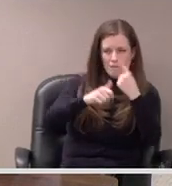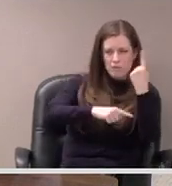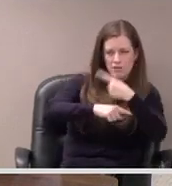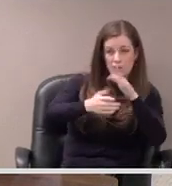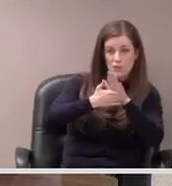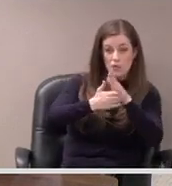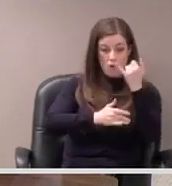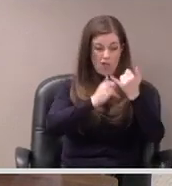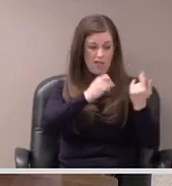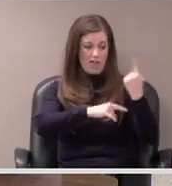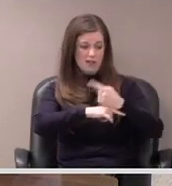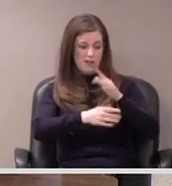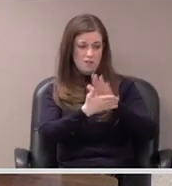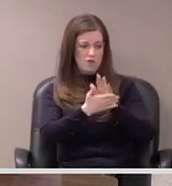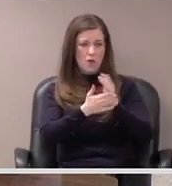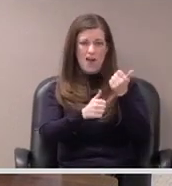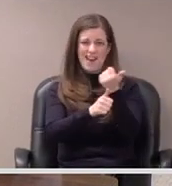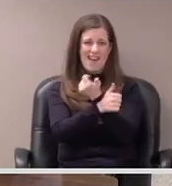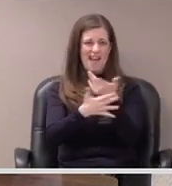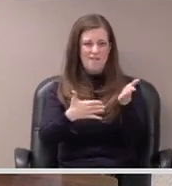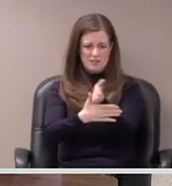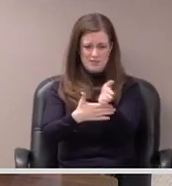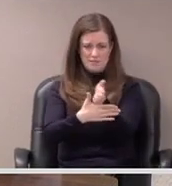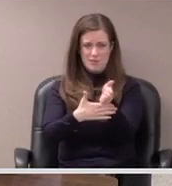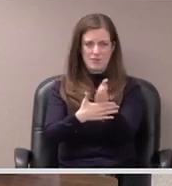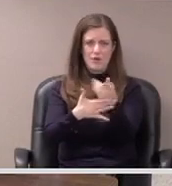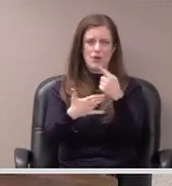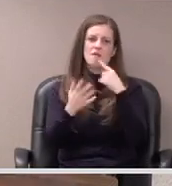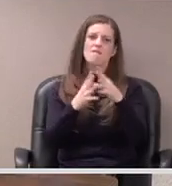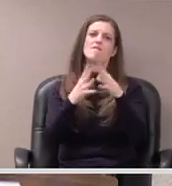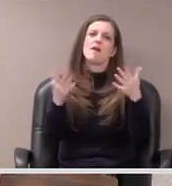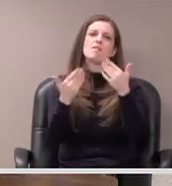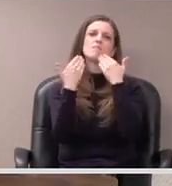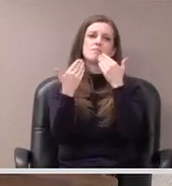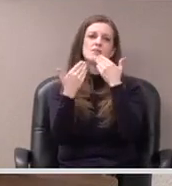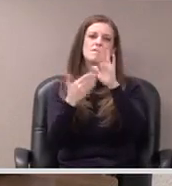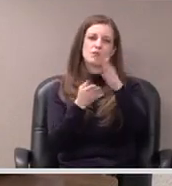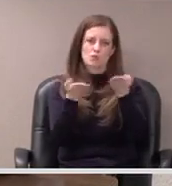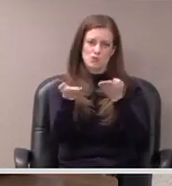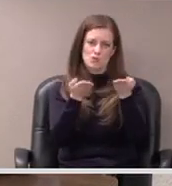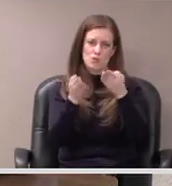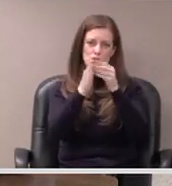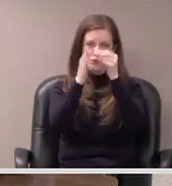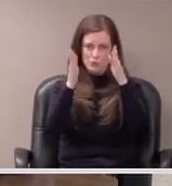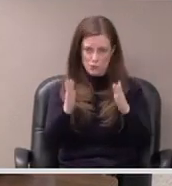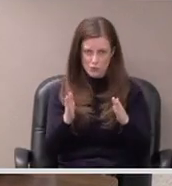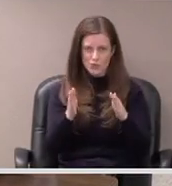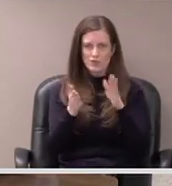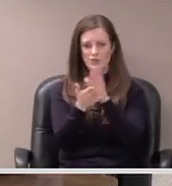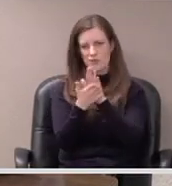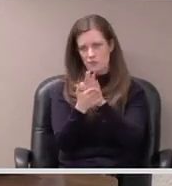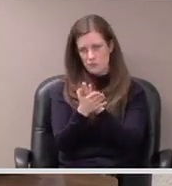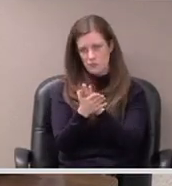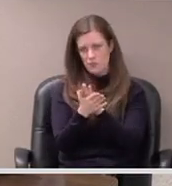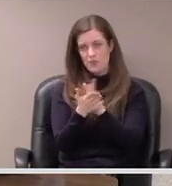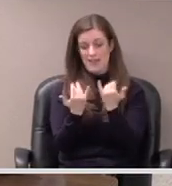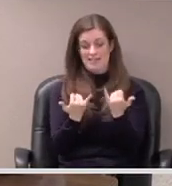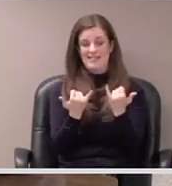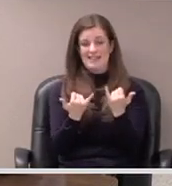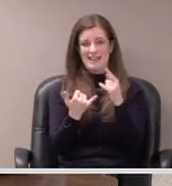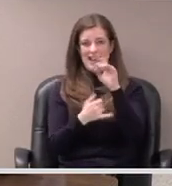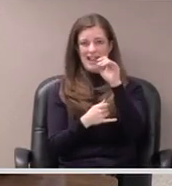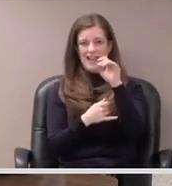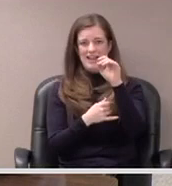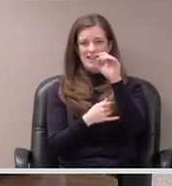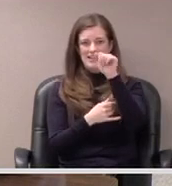the last day of school, and everything in between, we are very appreciative for your service to our students and our schools, as tonight is